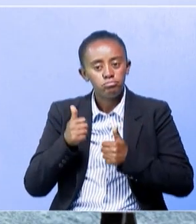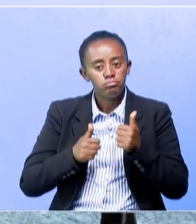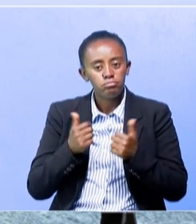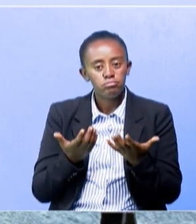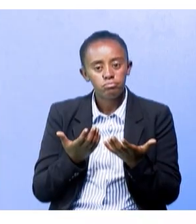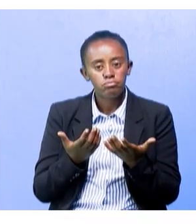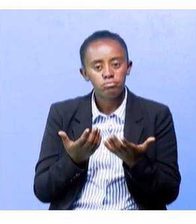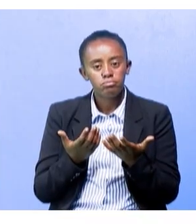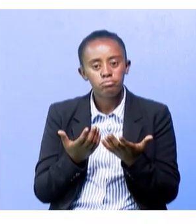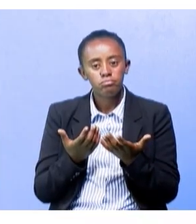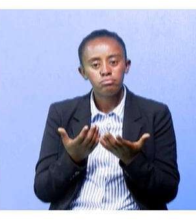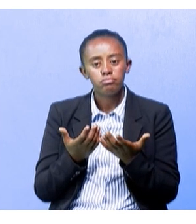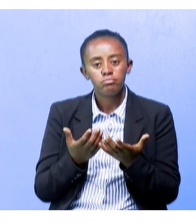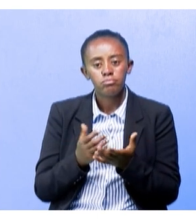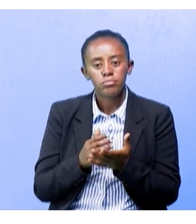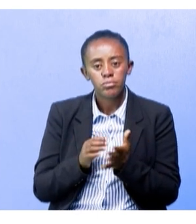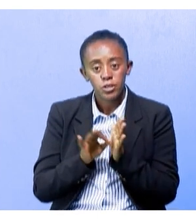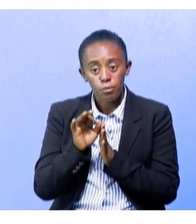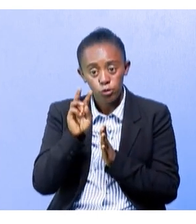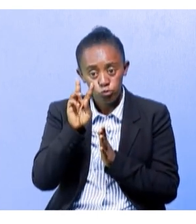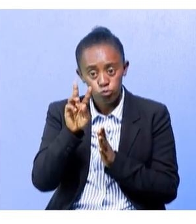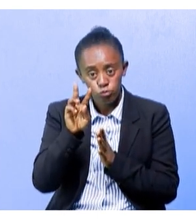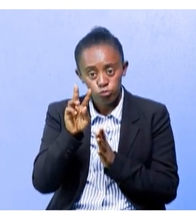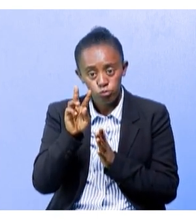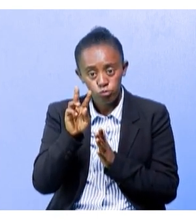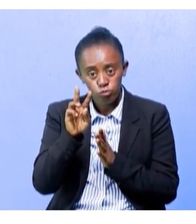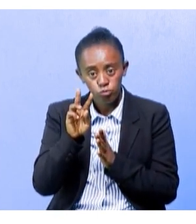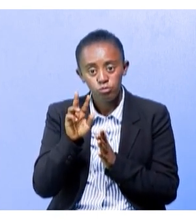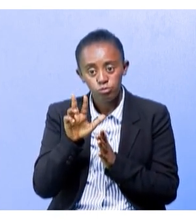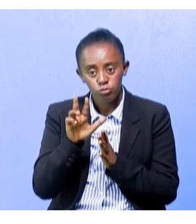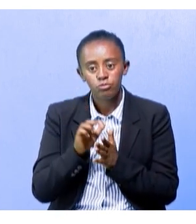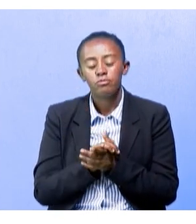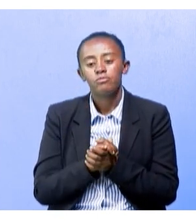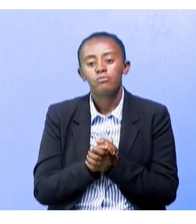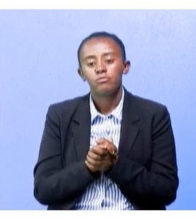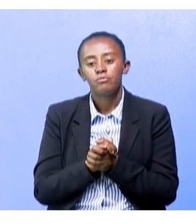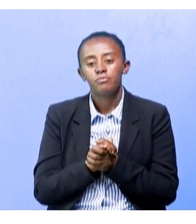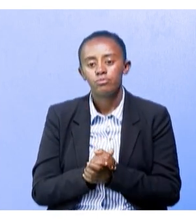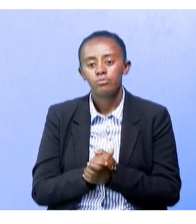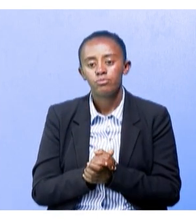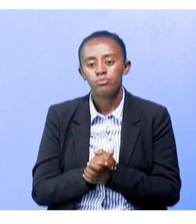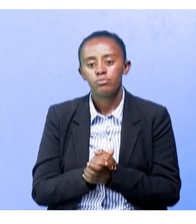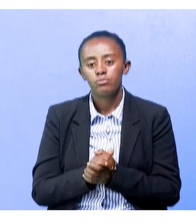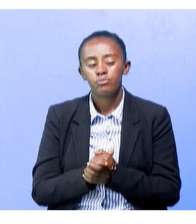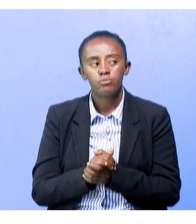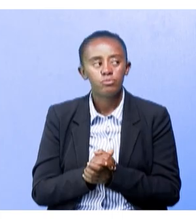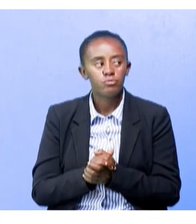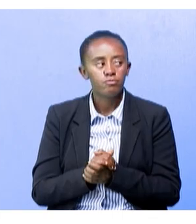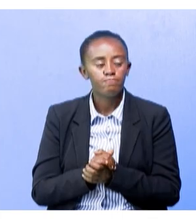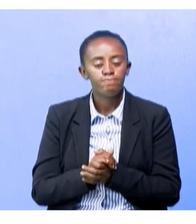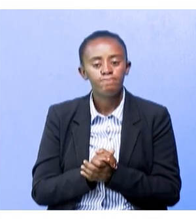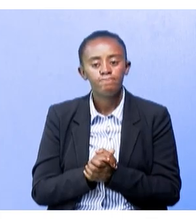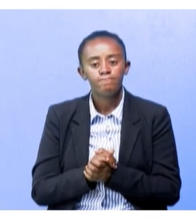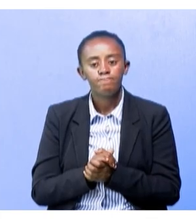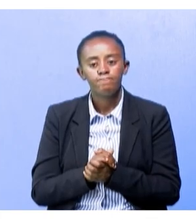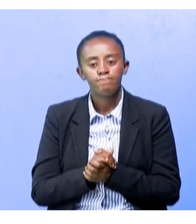So, it should be what? Number 2. This means the third one. Number